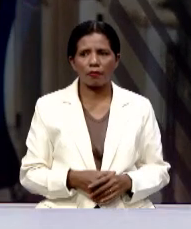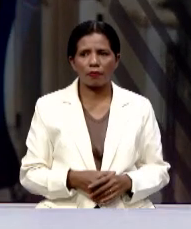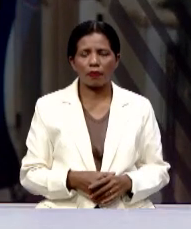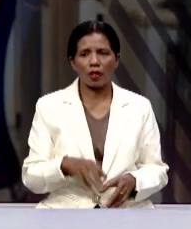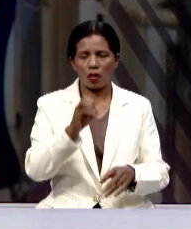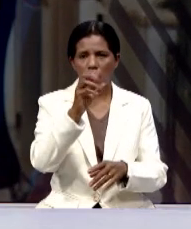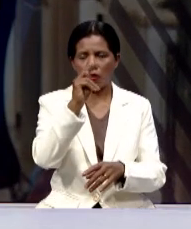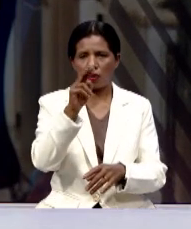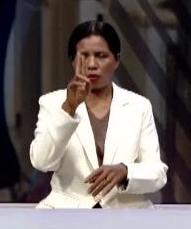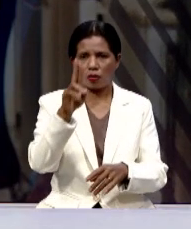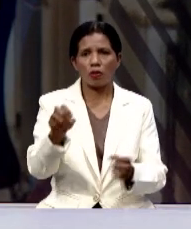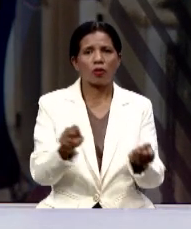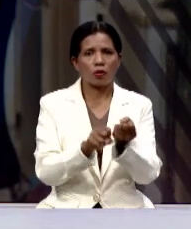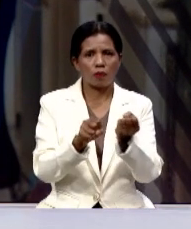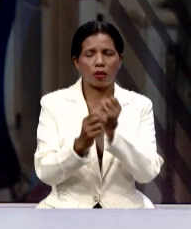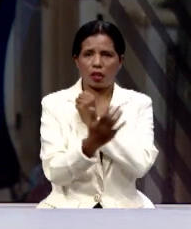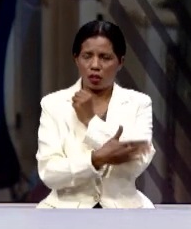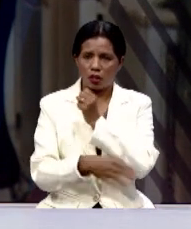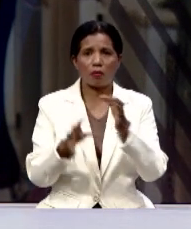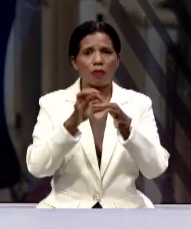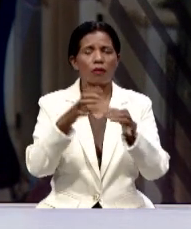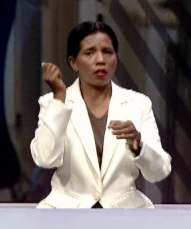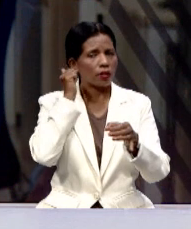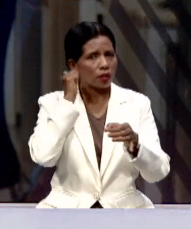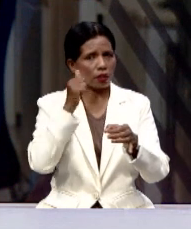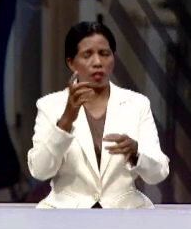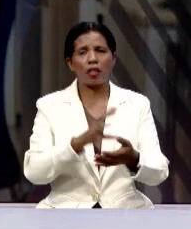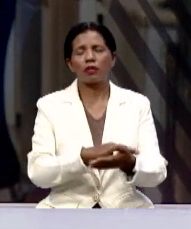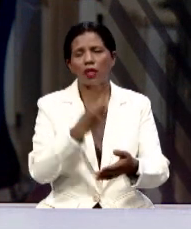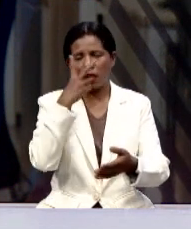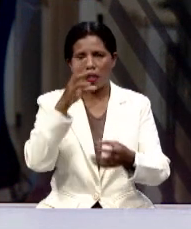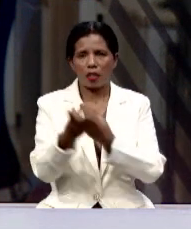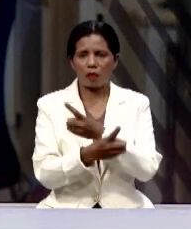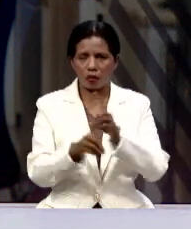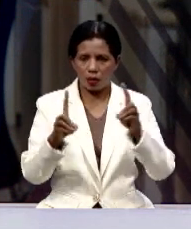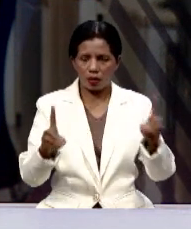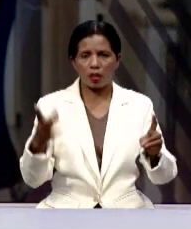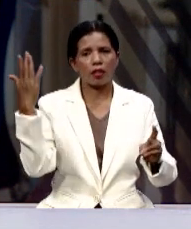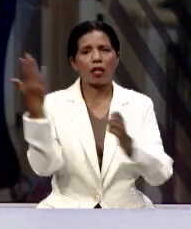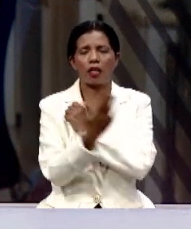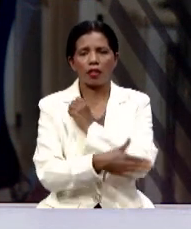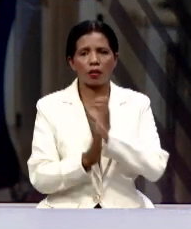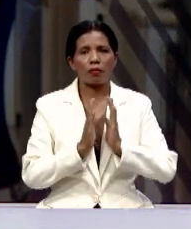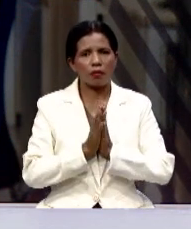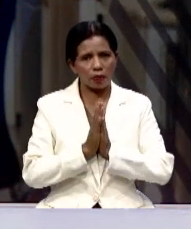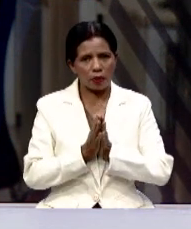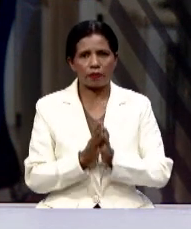ONU apoia Nasaun Membru ASEAN sira hodi luta ba demokrasia iha Myanmar.